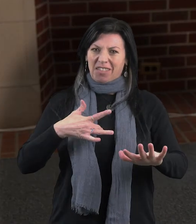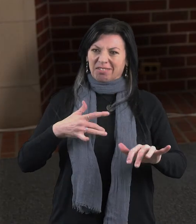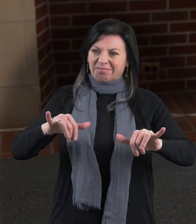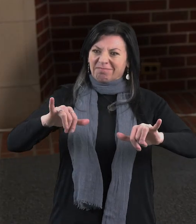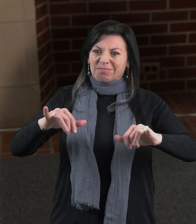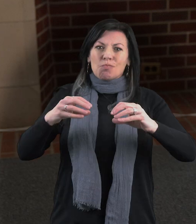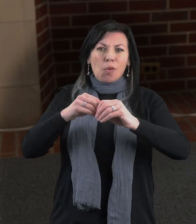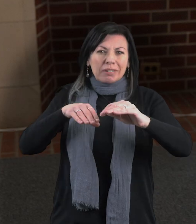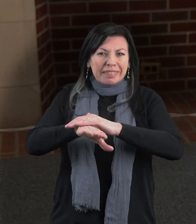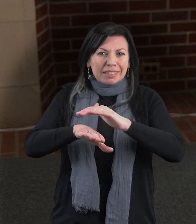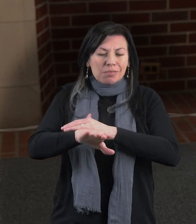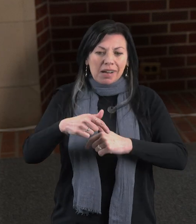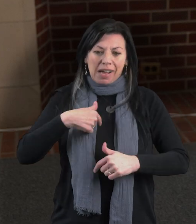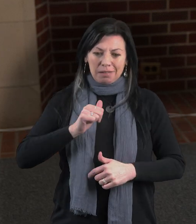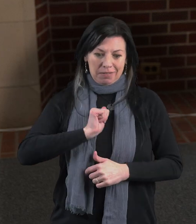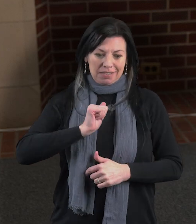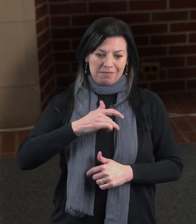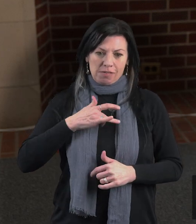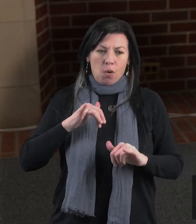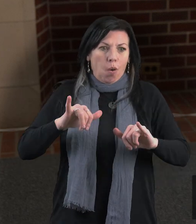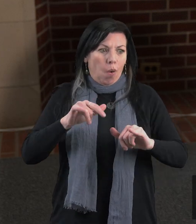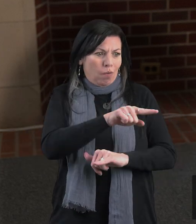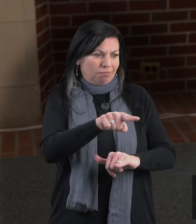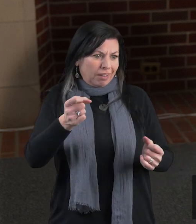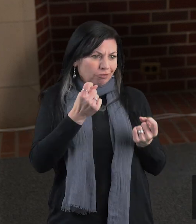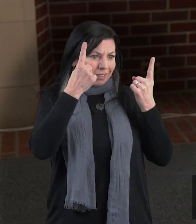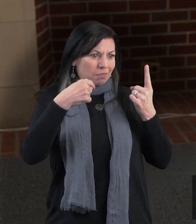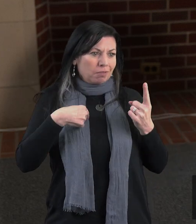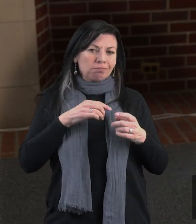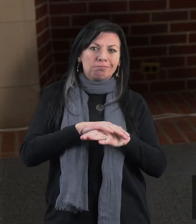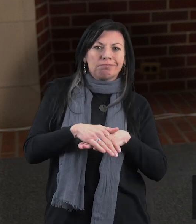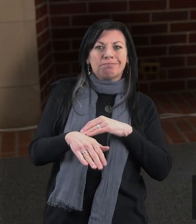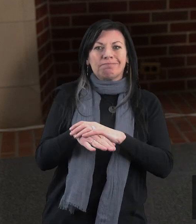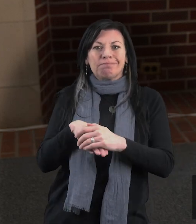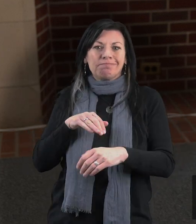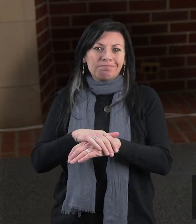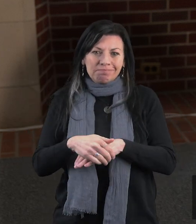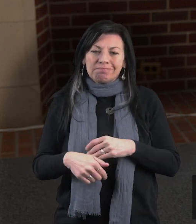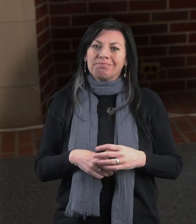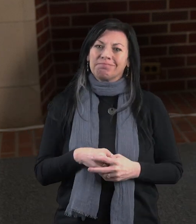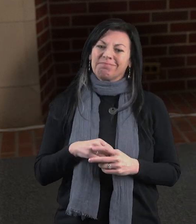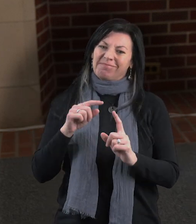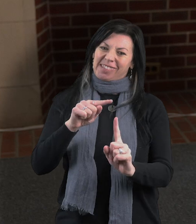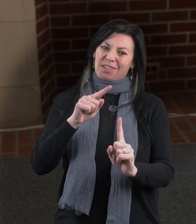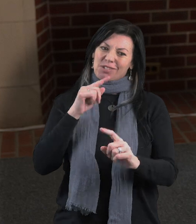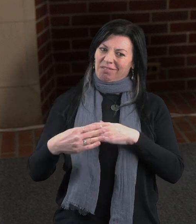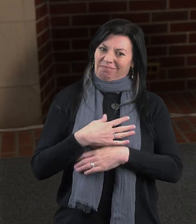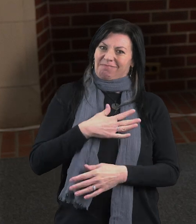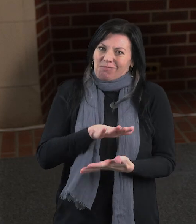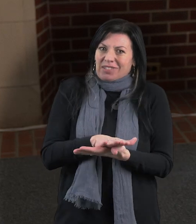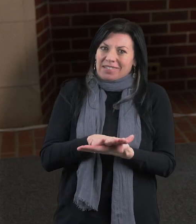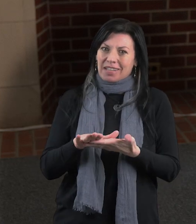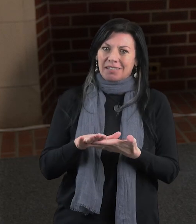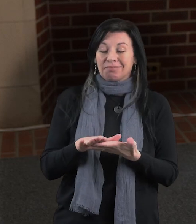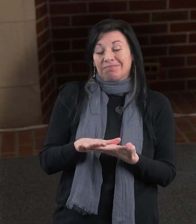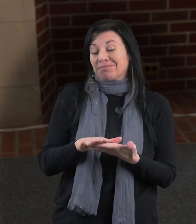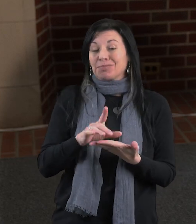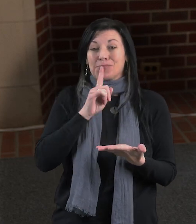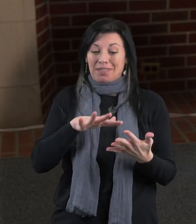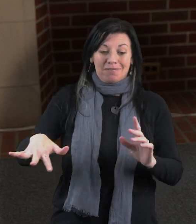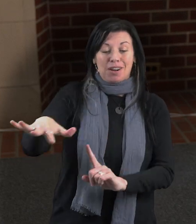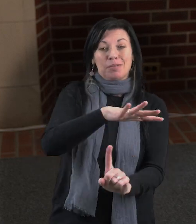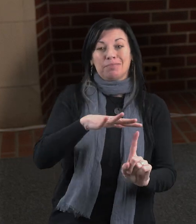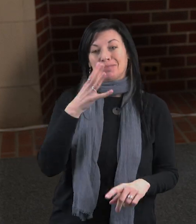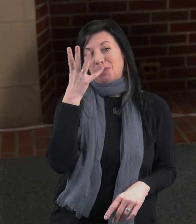more accessible, and I felt more understood and comfortable. And that was very nice, and it was just